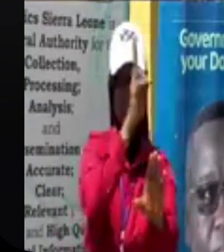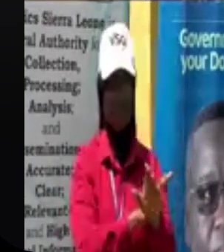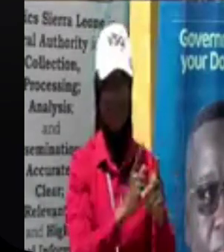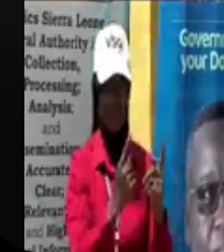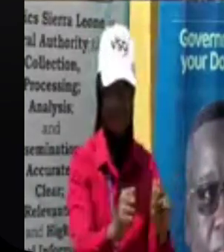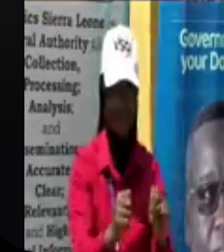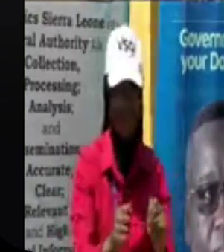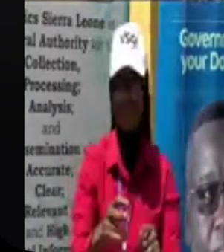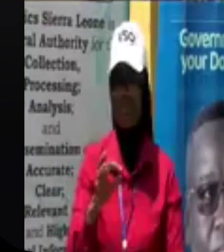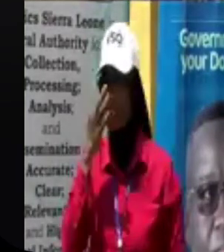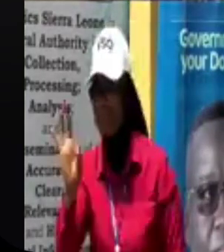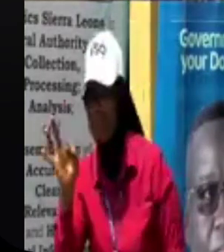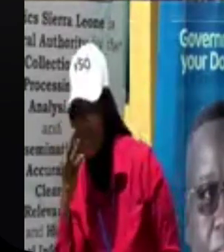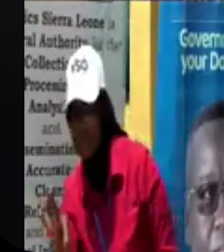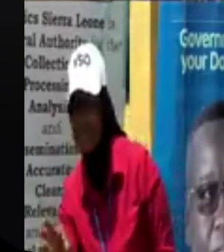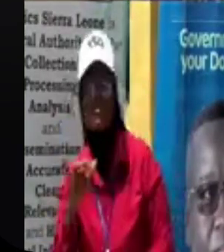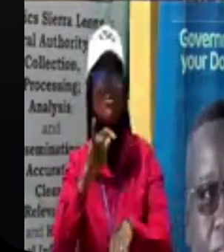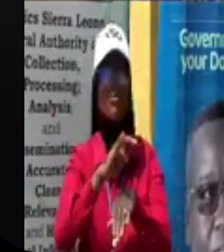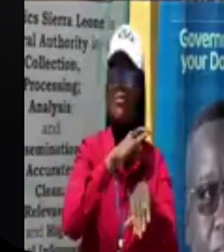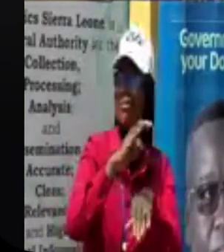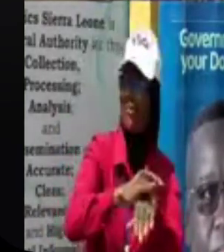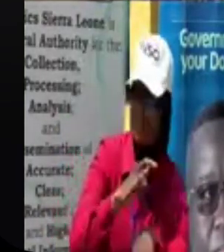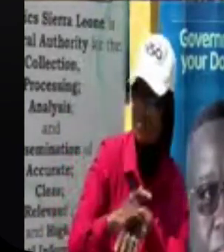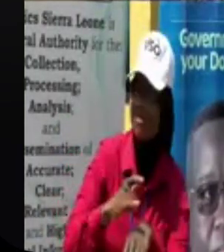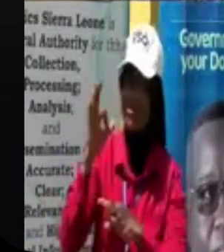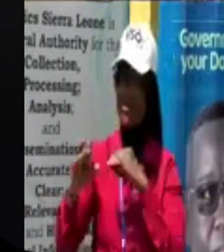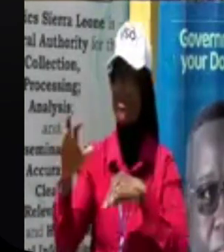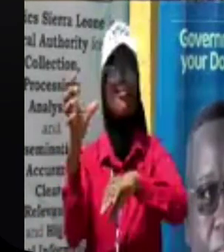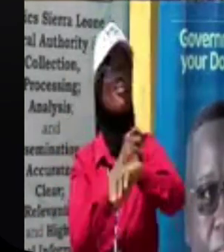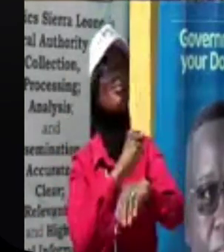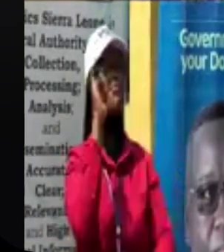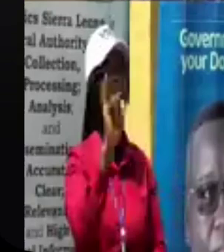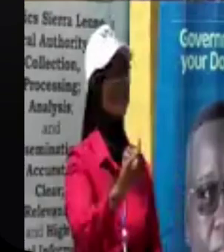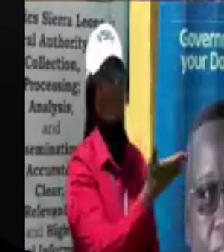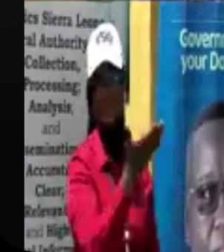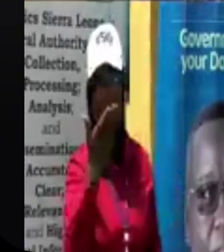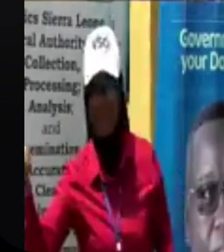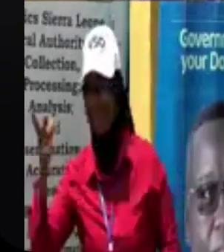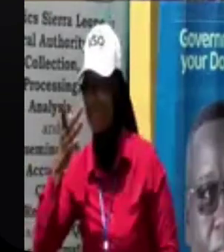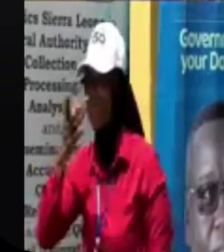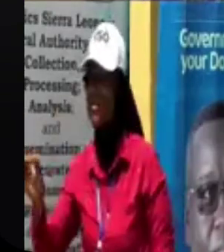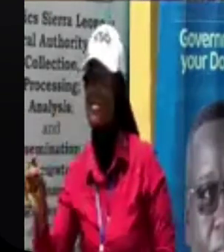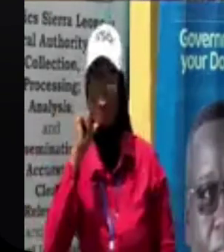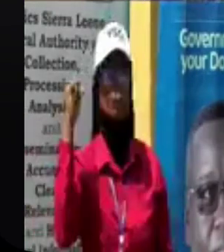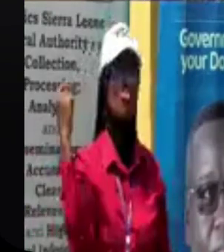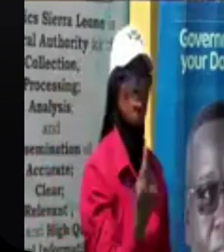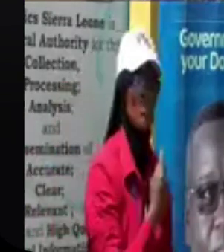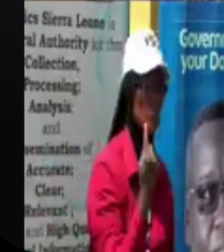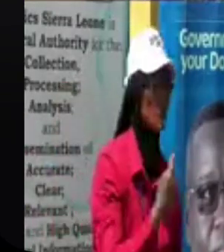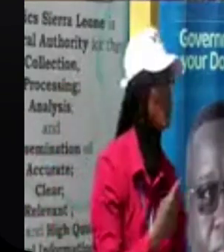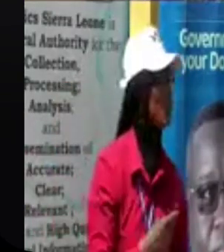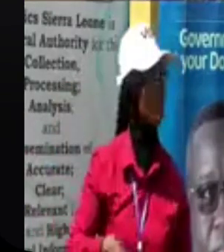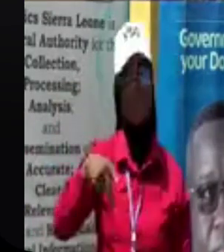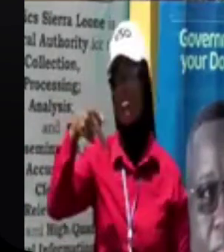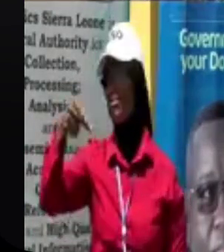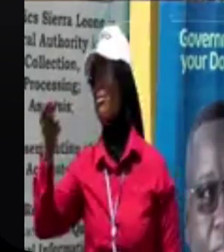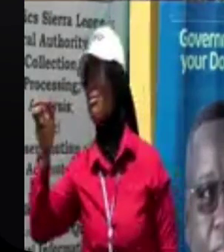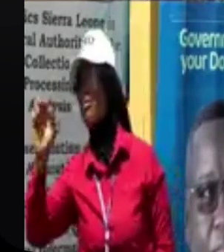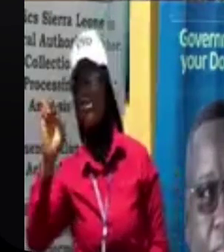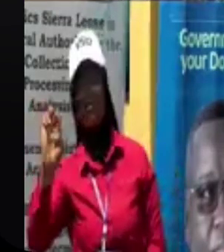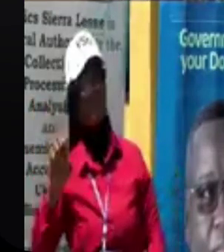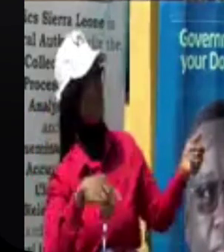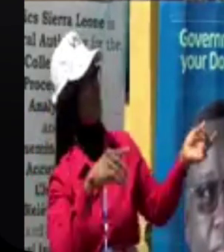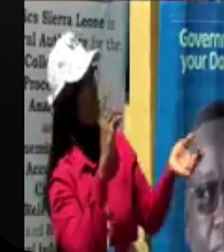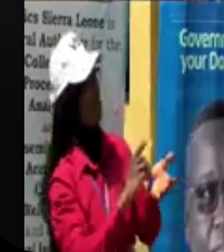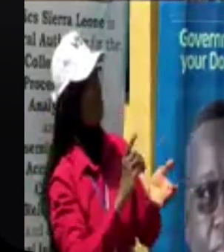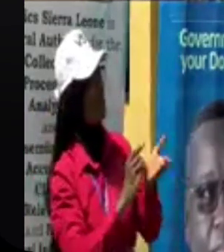for the kush, for the jumper. If you don't get the land skills, not to all forget PhD like